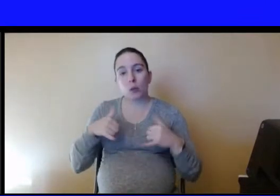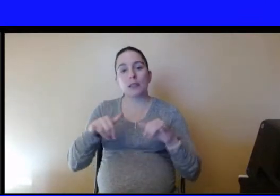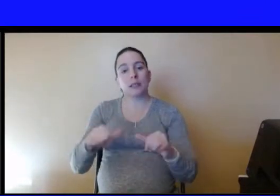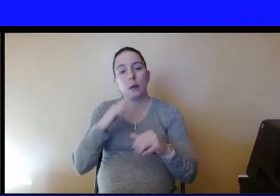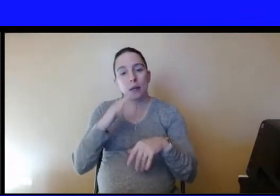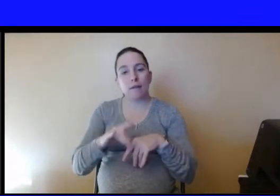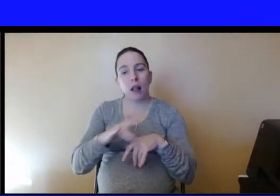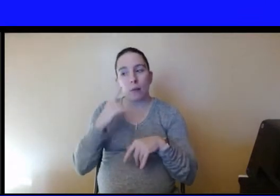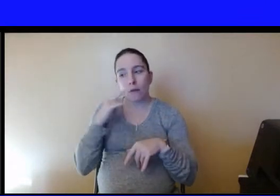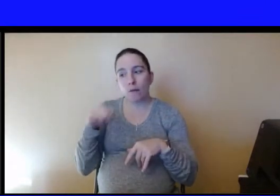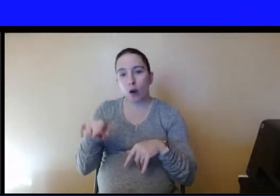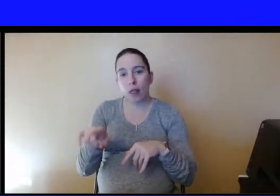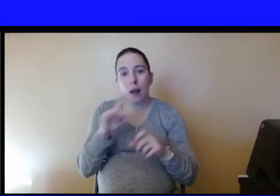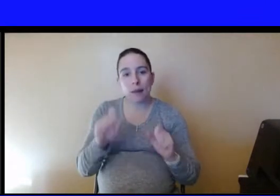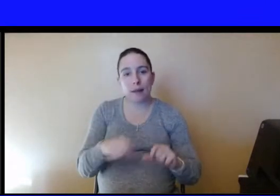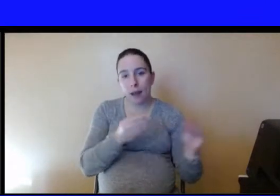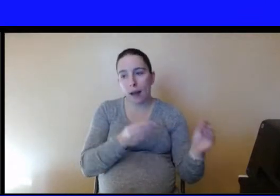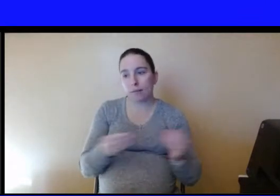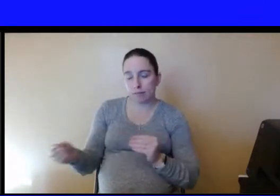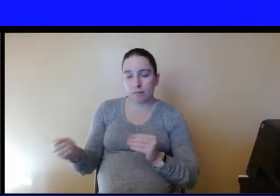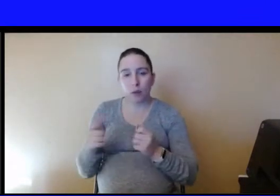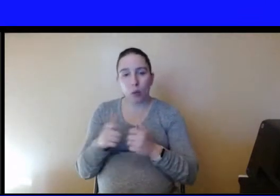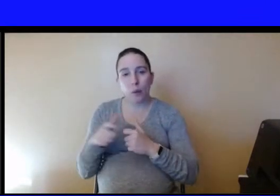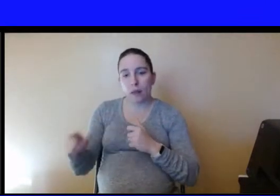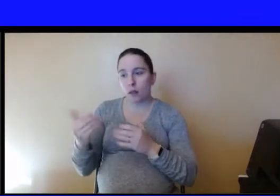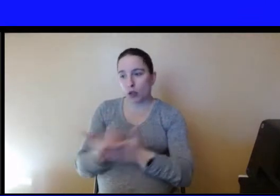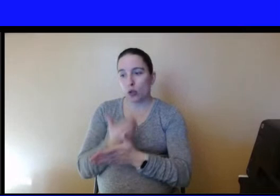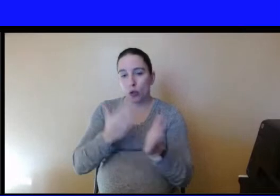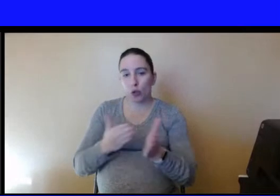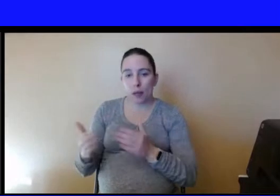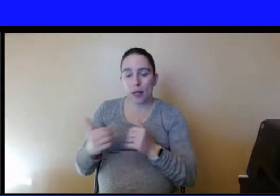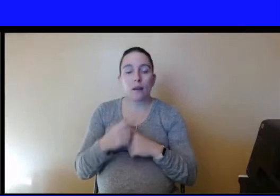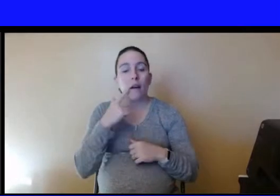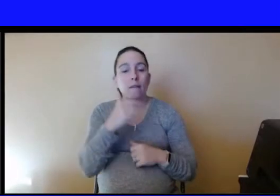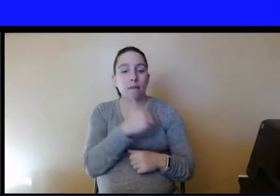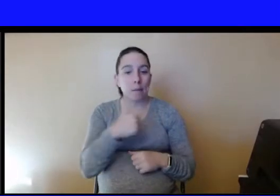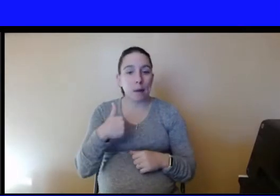QHP, because of rates. This will be course corrected in 2022.